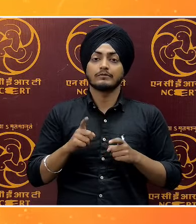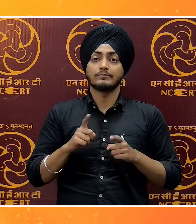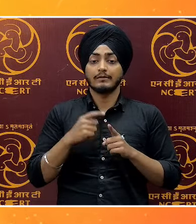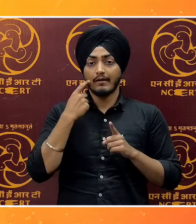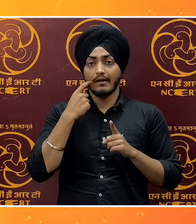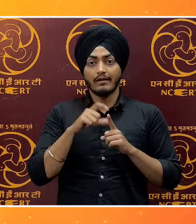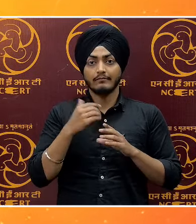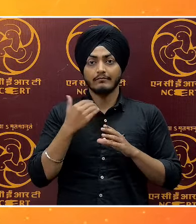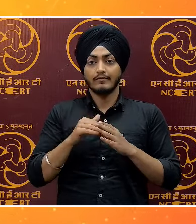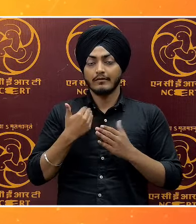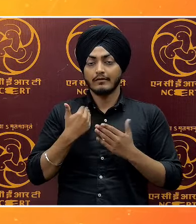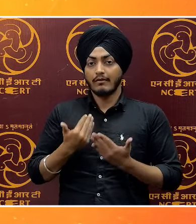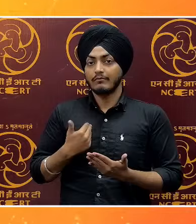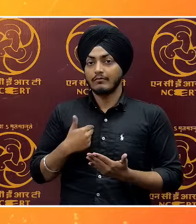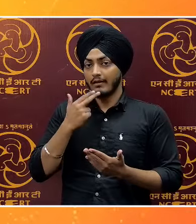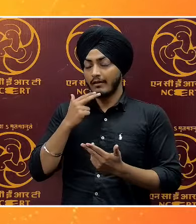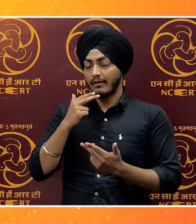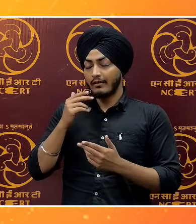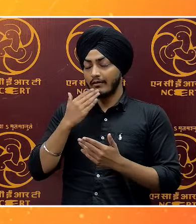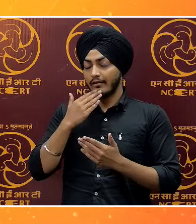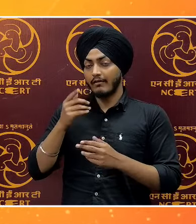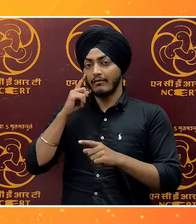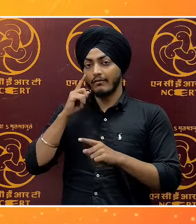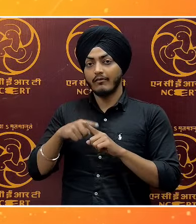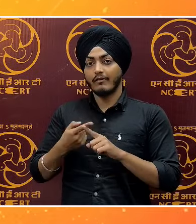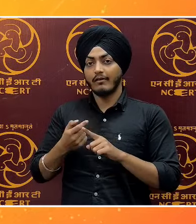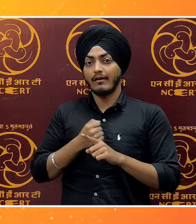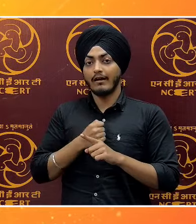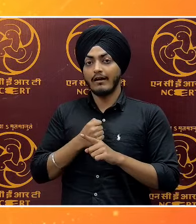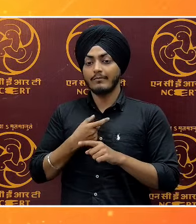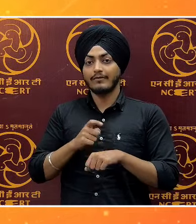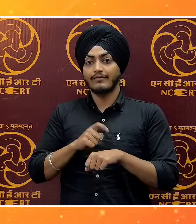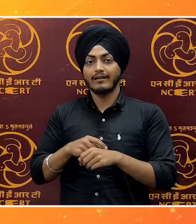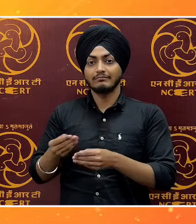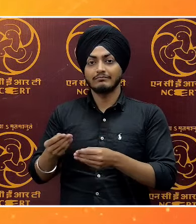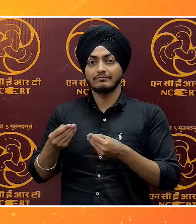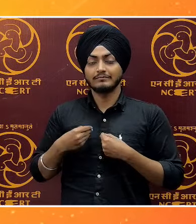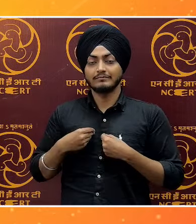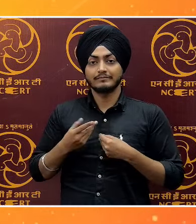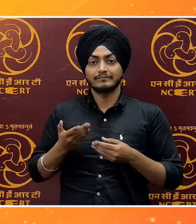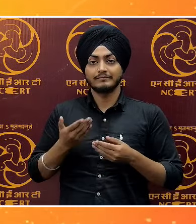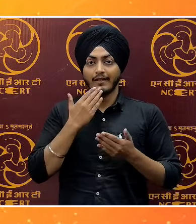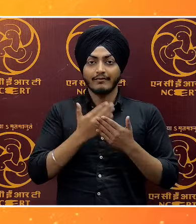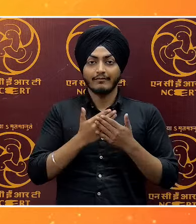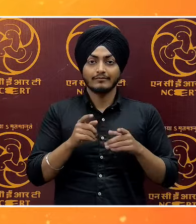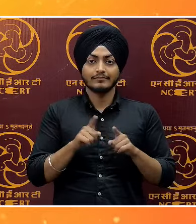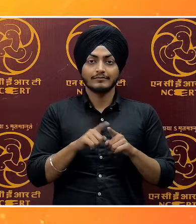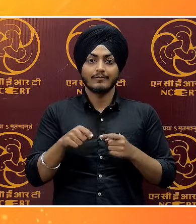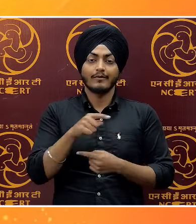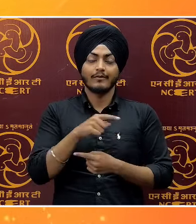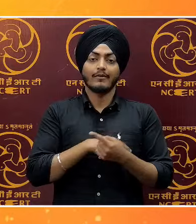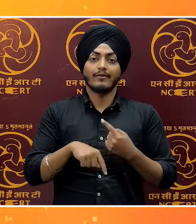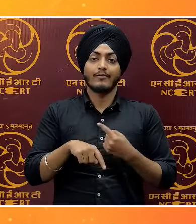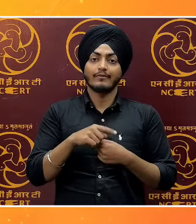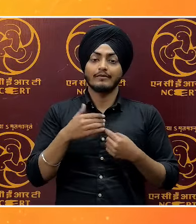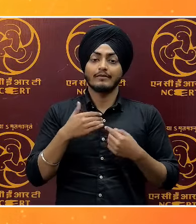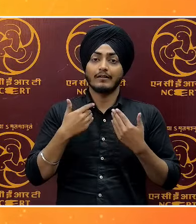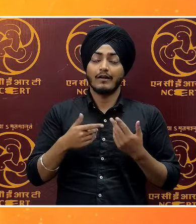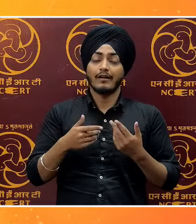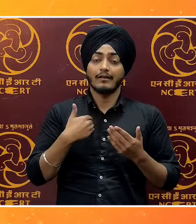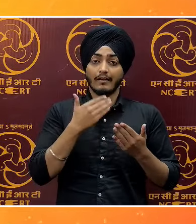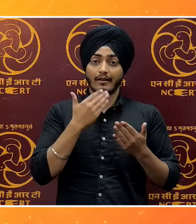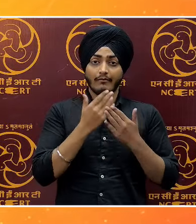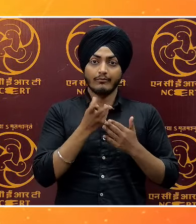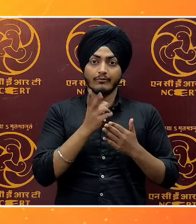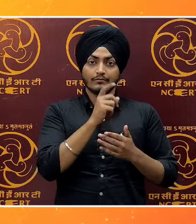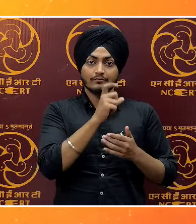thank my expert for the session. Thank you so much, ma'am. Thank you so much for having me here. Thank you. Thank you so much for your contribution. I would also like to thank